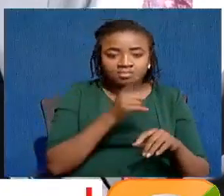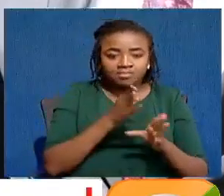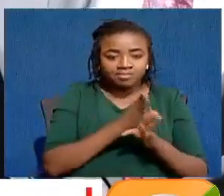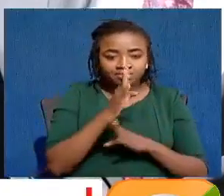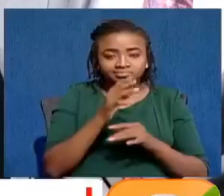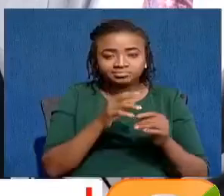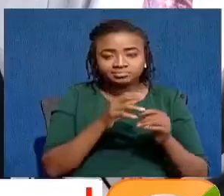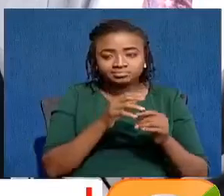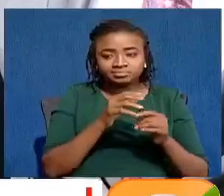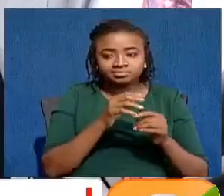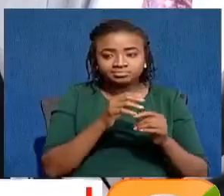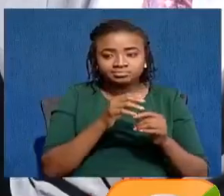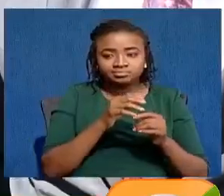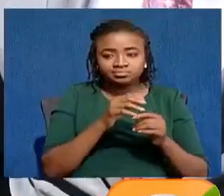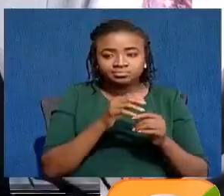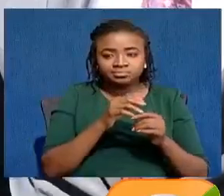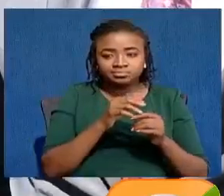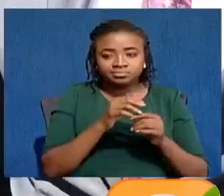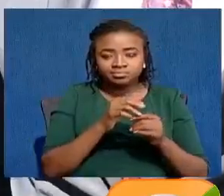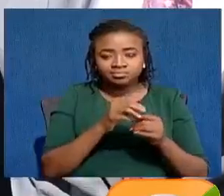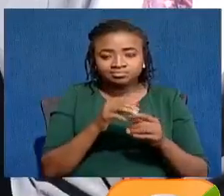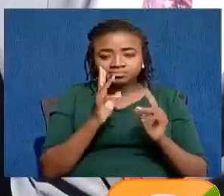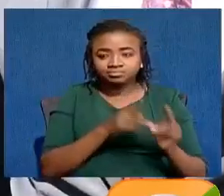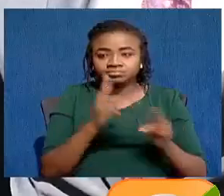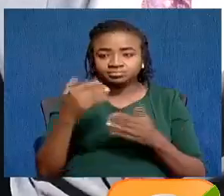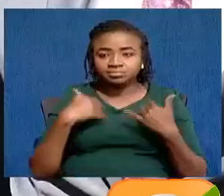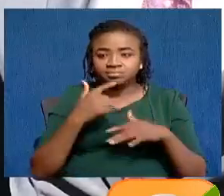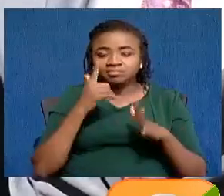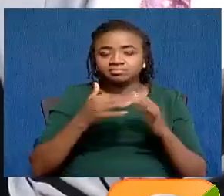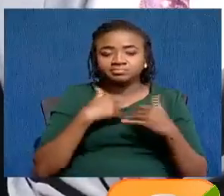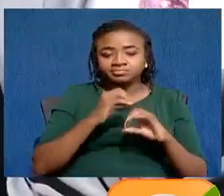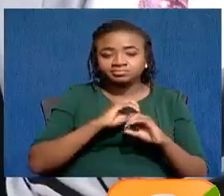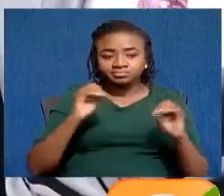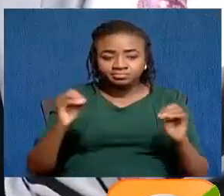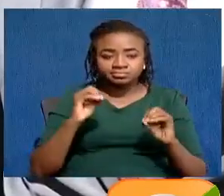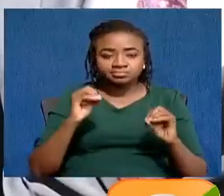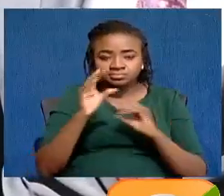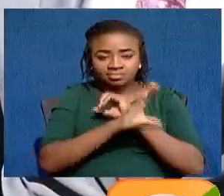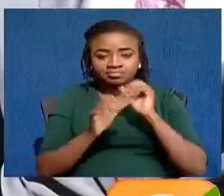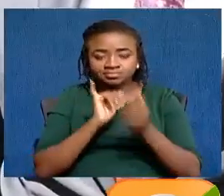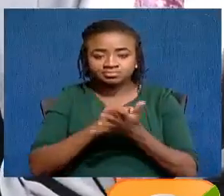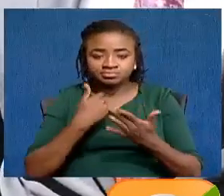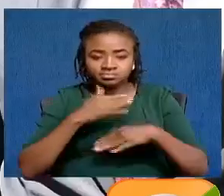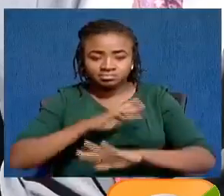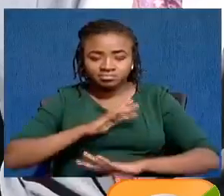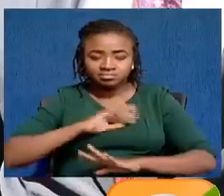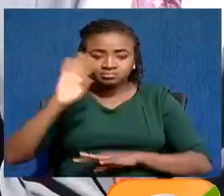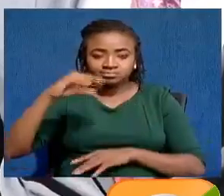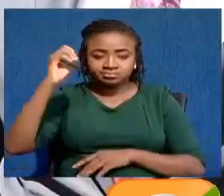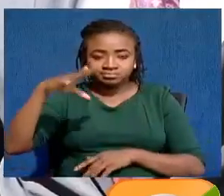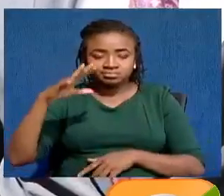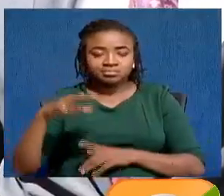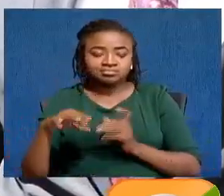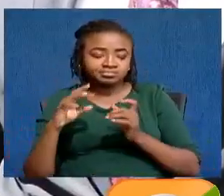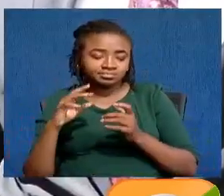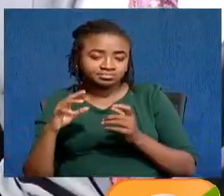development. I do usually say that there is no energy-rich country that is income poor. In other words,